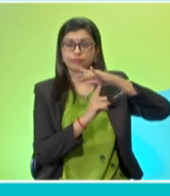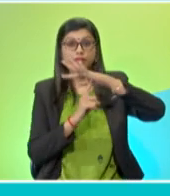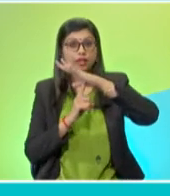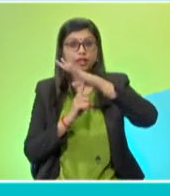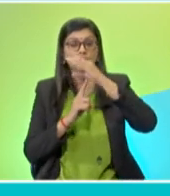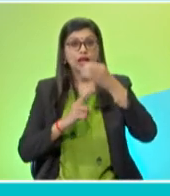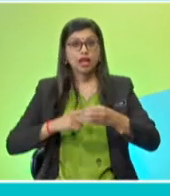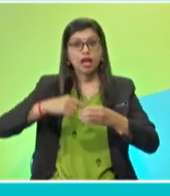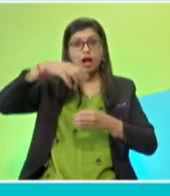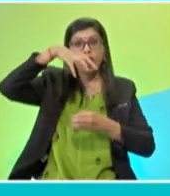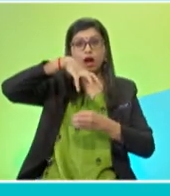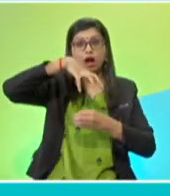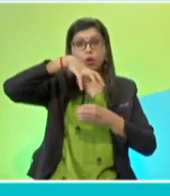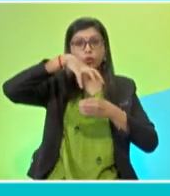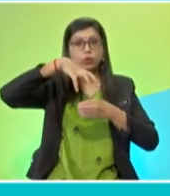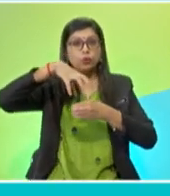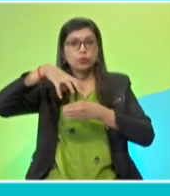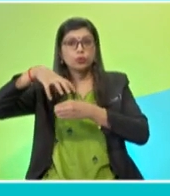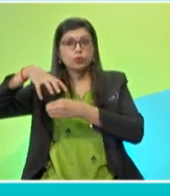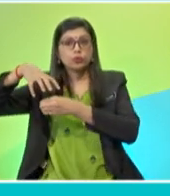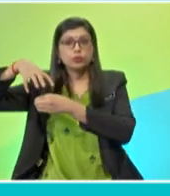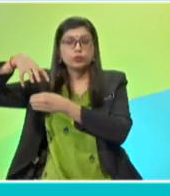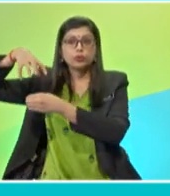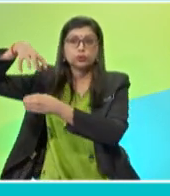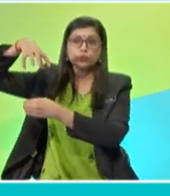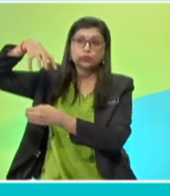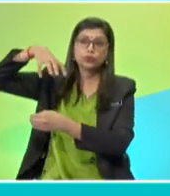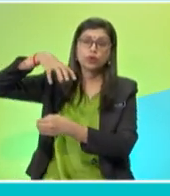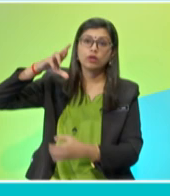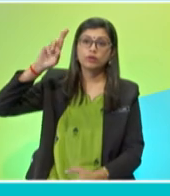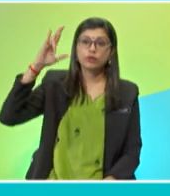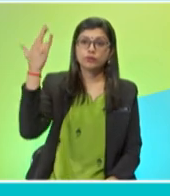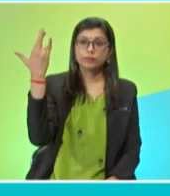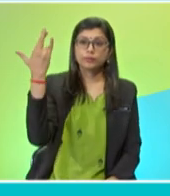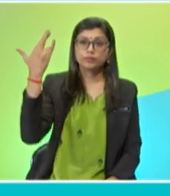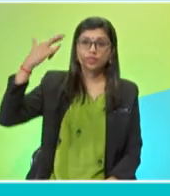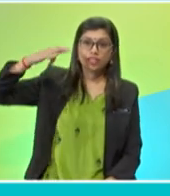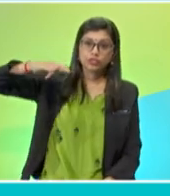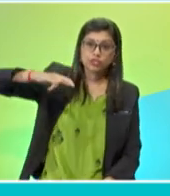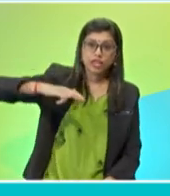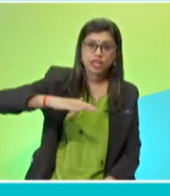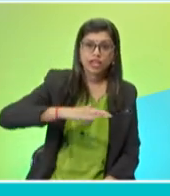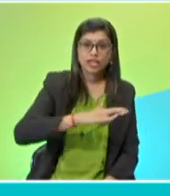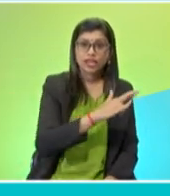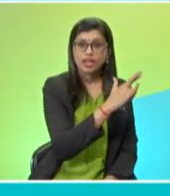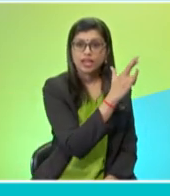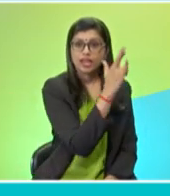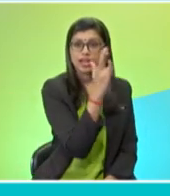Okay, we have a hot air balloon. We have a jet. Oh, a jet can fly very